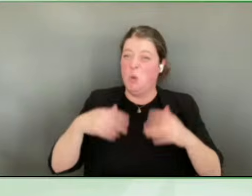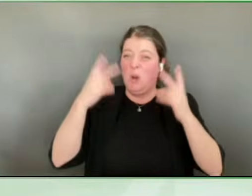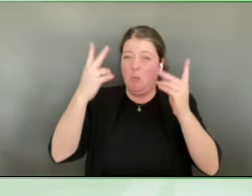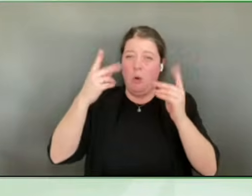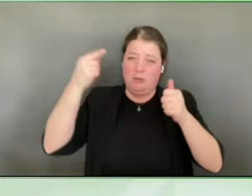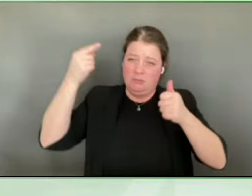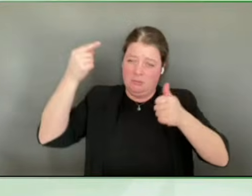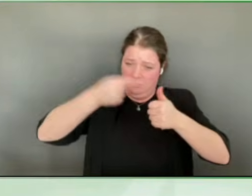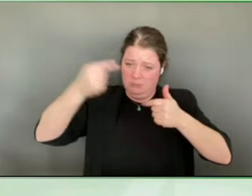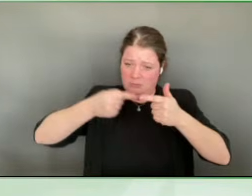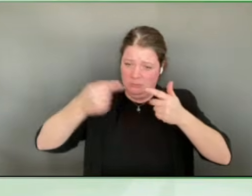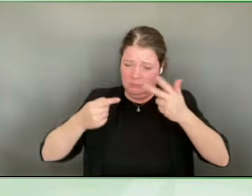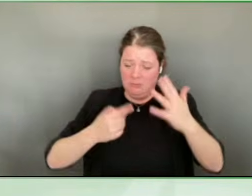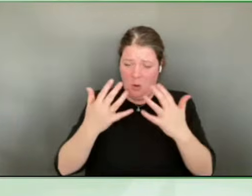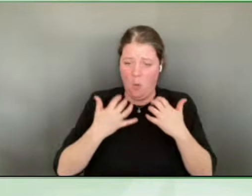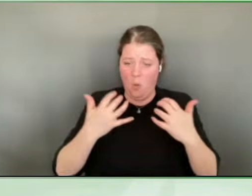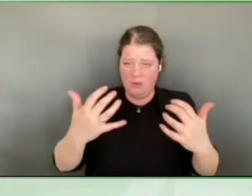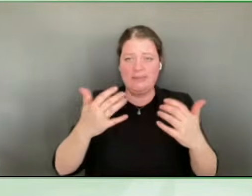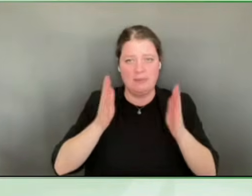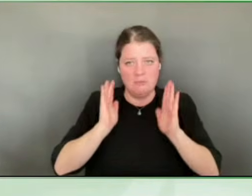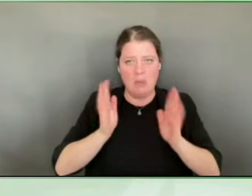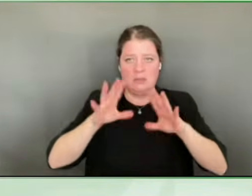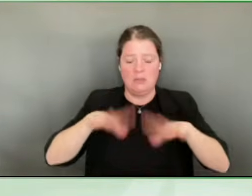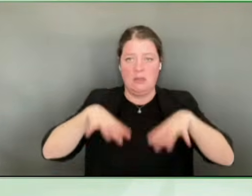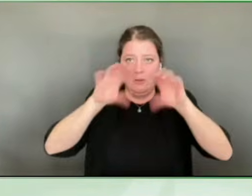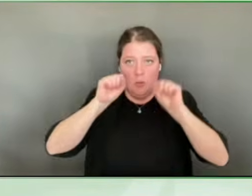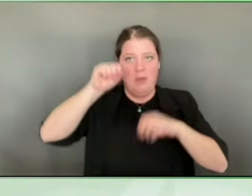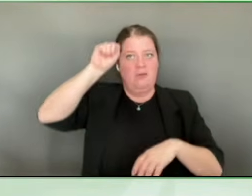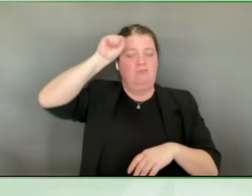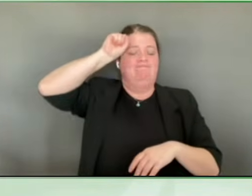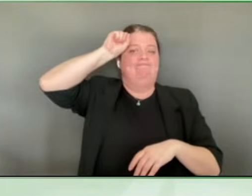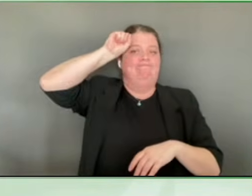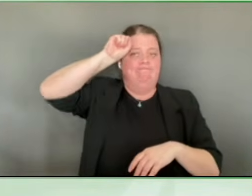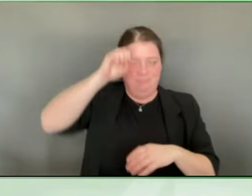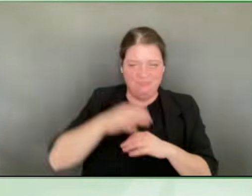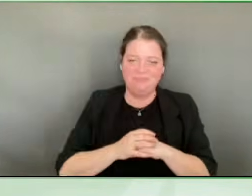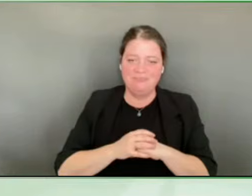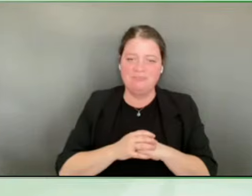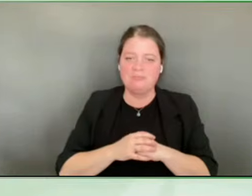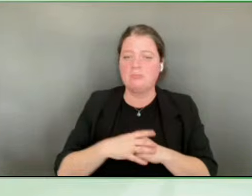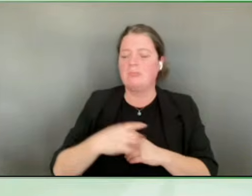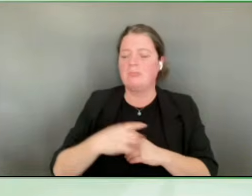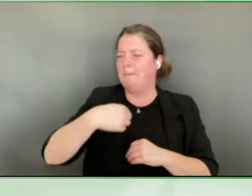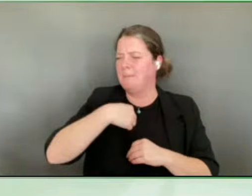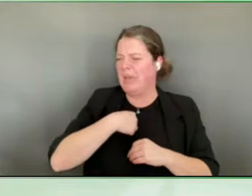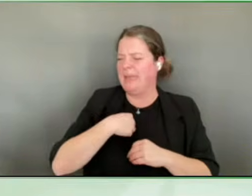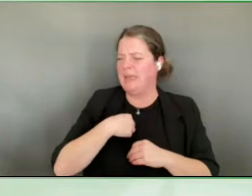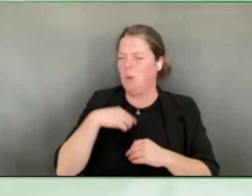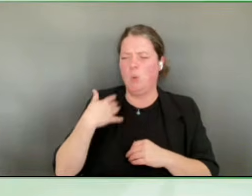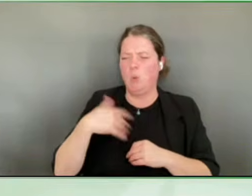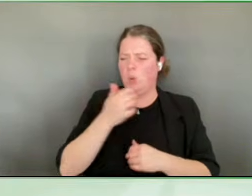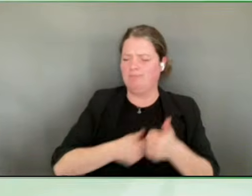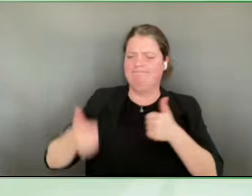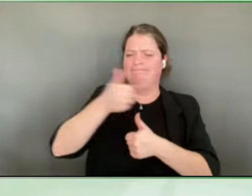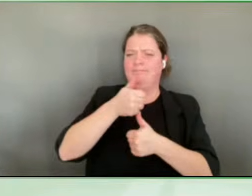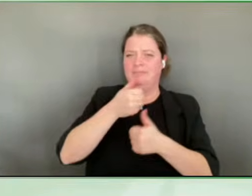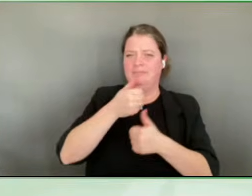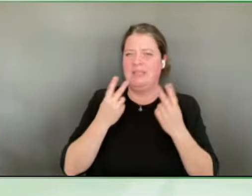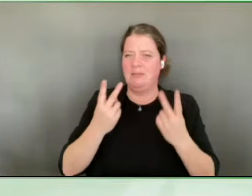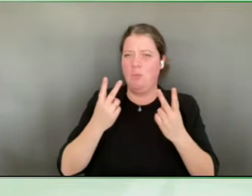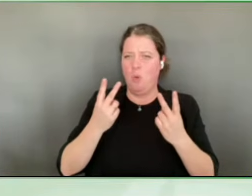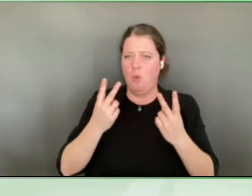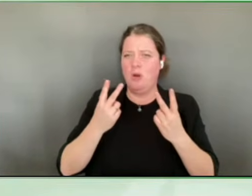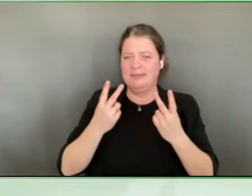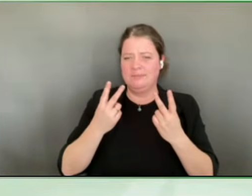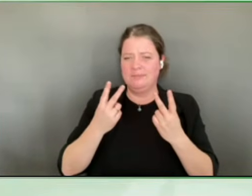I think from my point of view, the most important learning from 15 years of working with Zero Project, even though